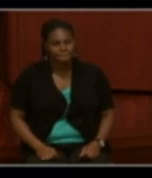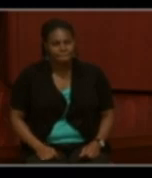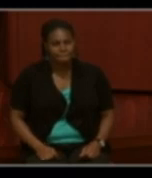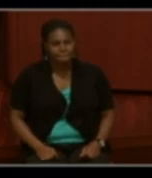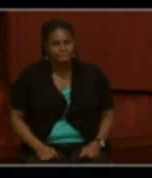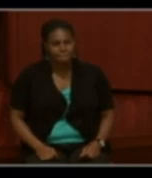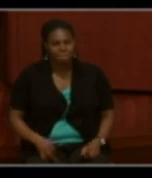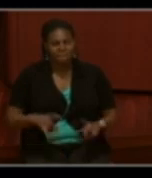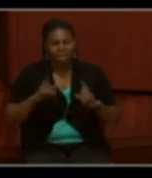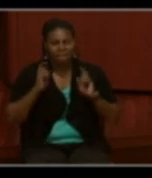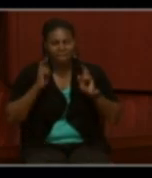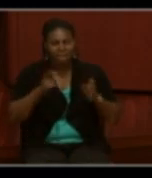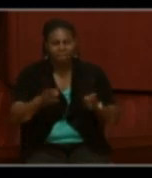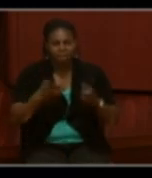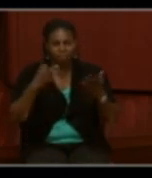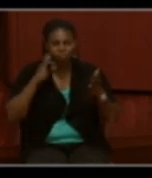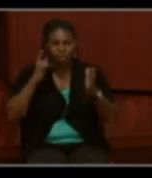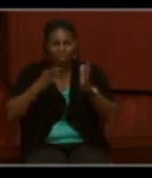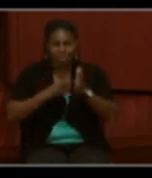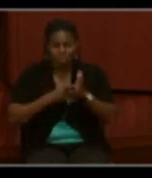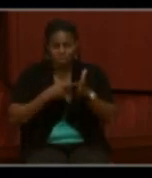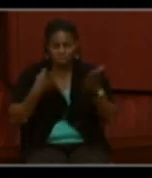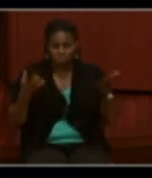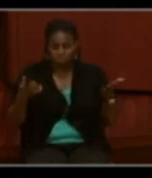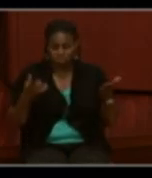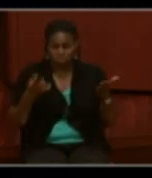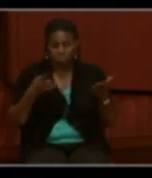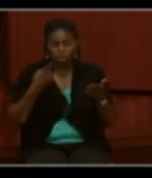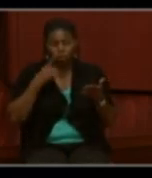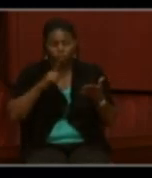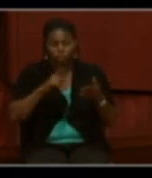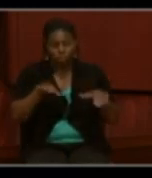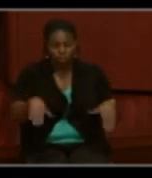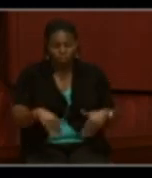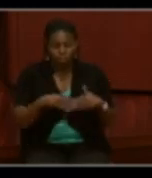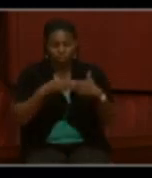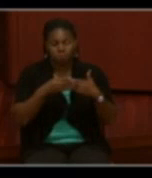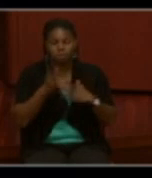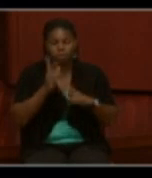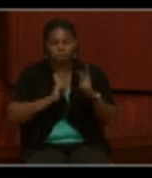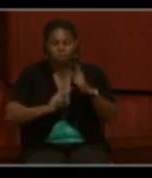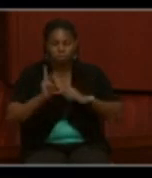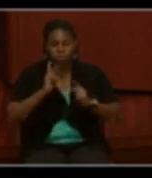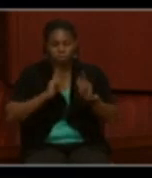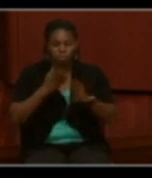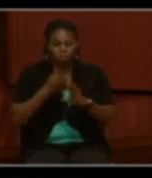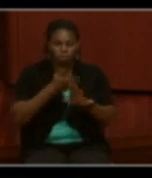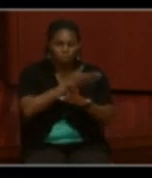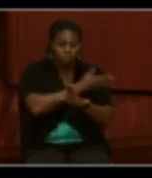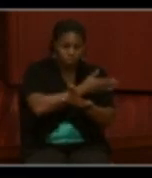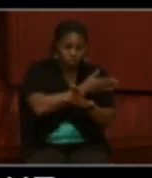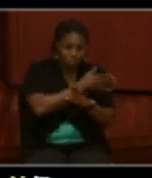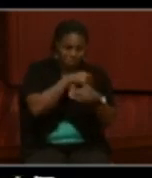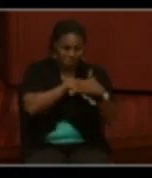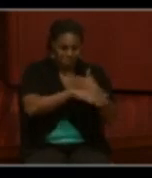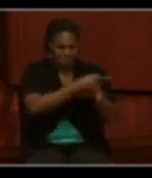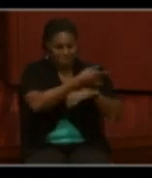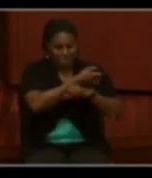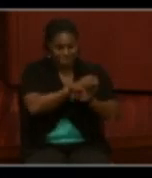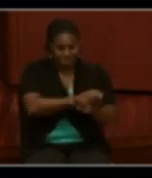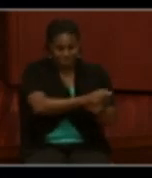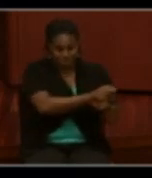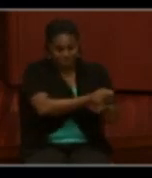give official recognition of marriages for individuals who were previously enslaved. You know,